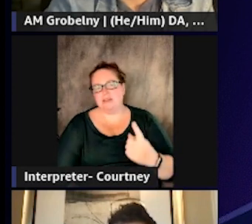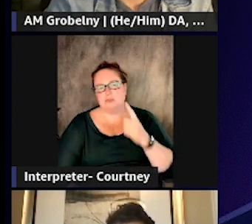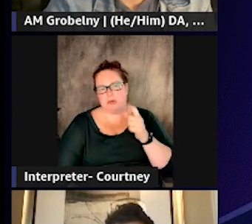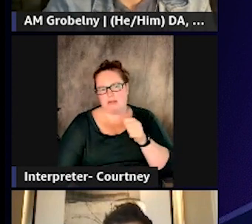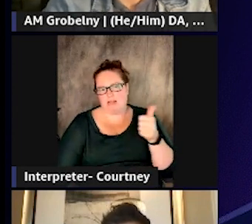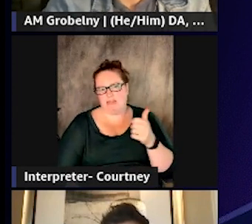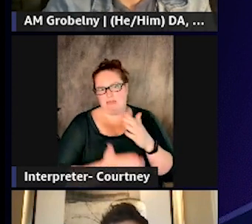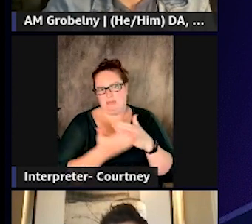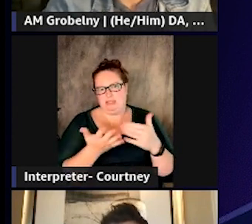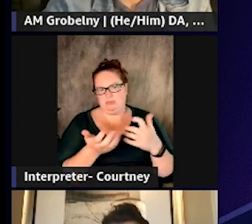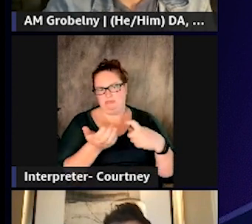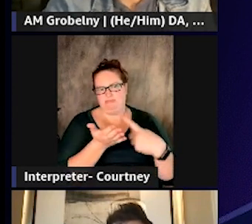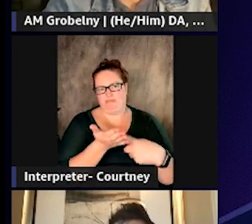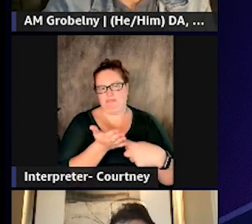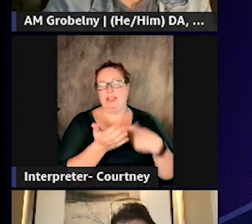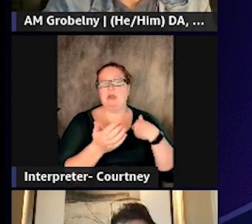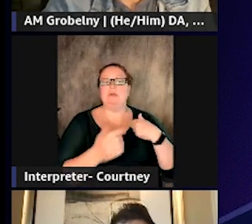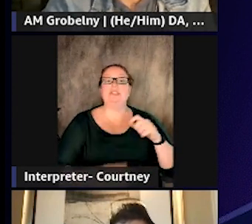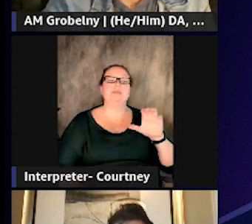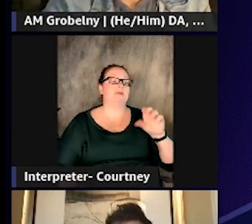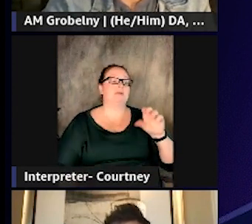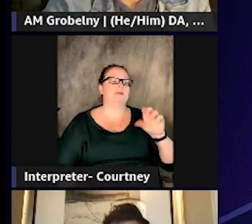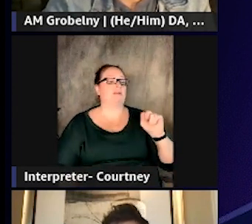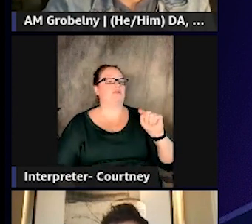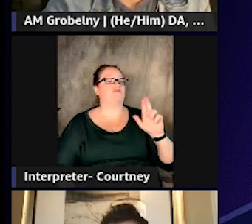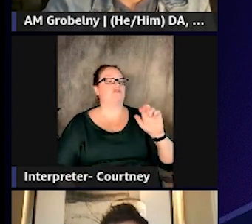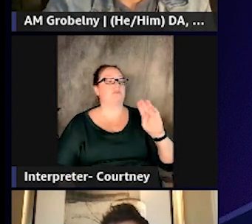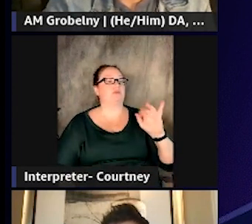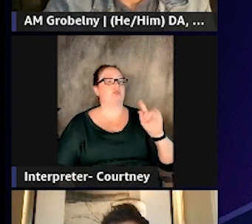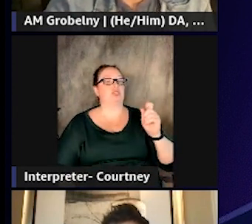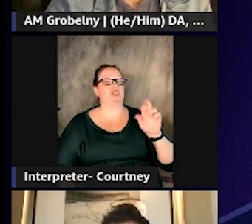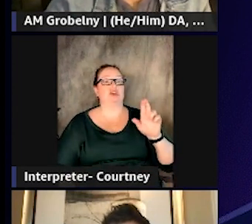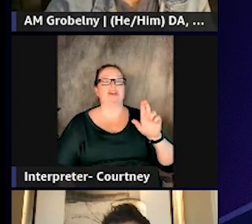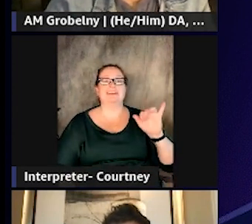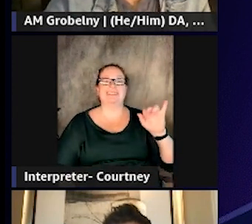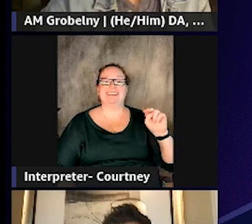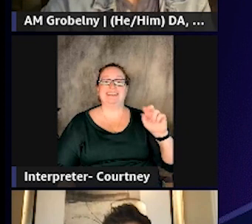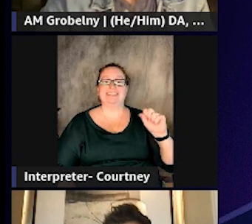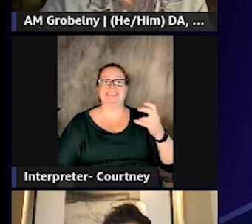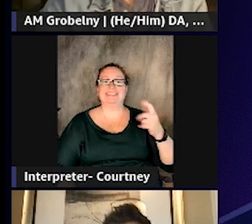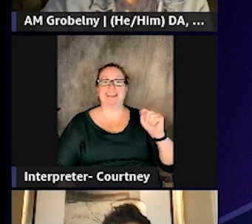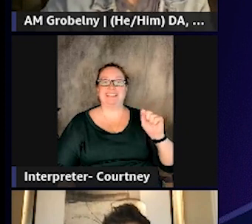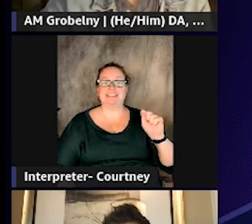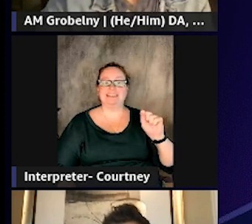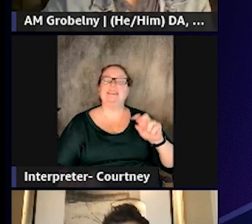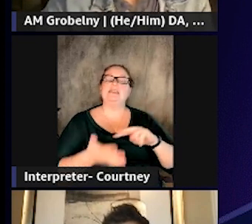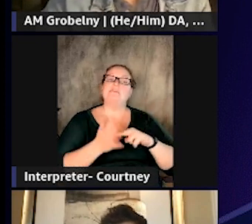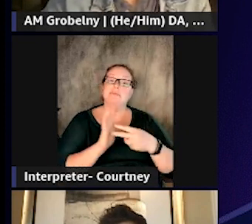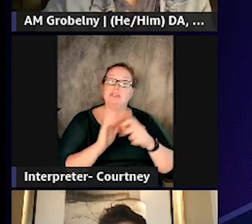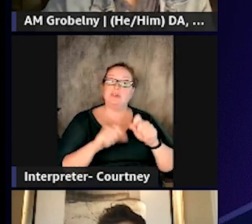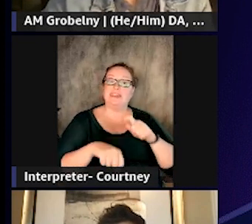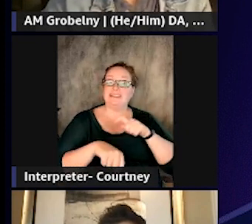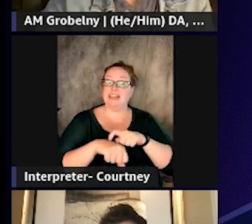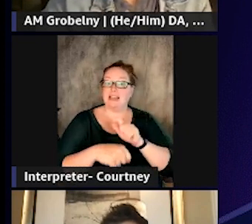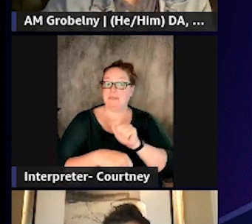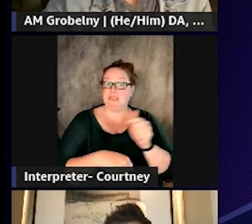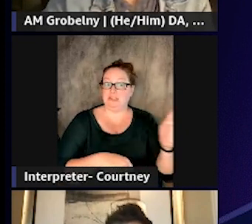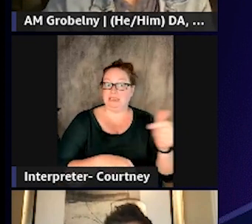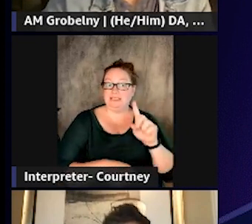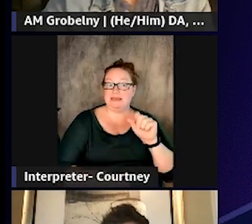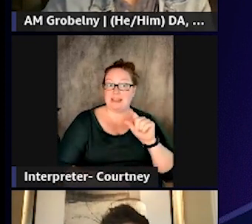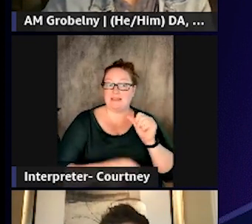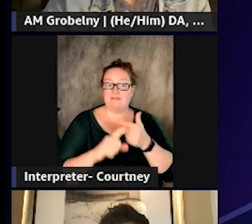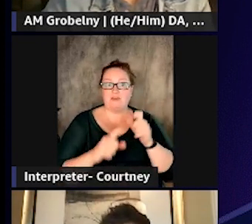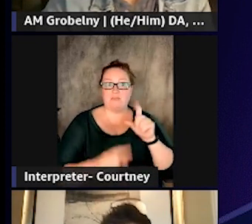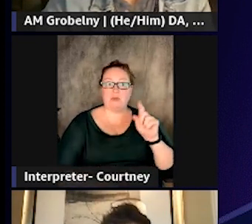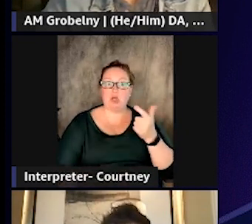quickly, which is contributor insights. And contributor insights allows me to generate time series data from my logs and aggregate